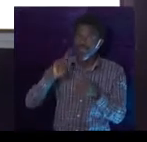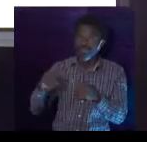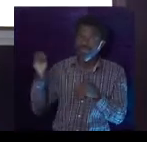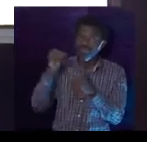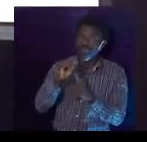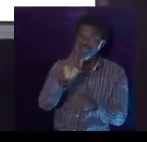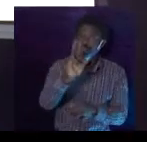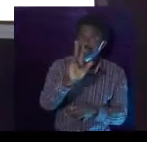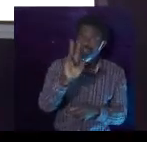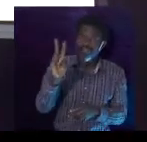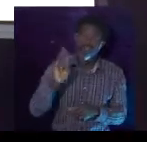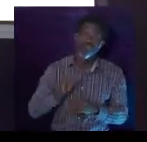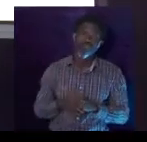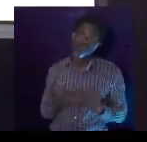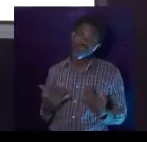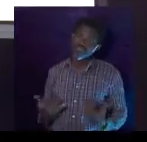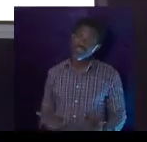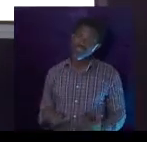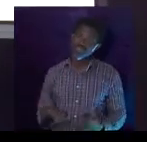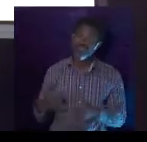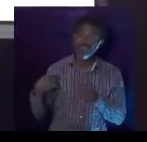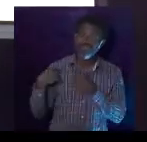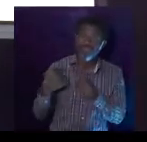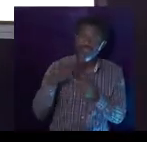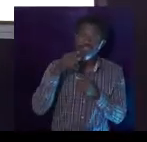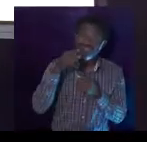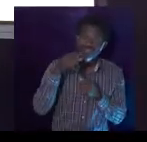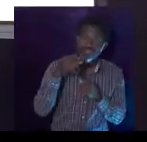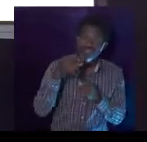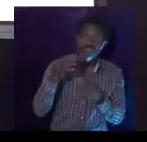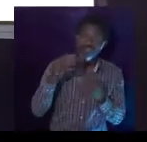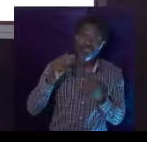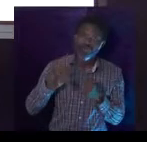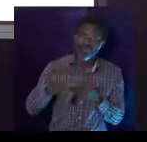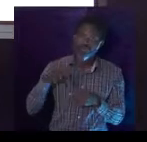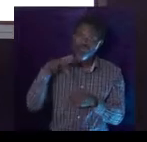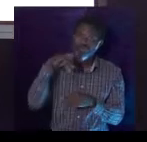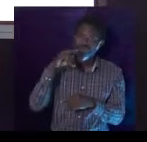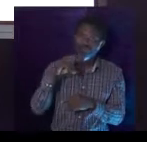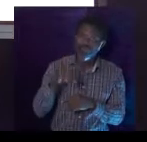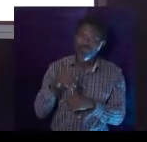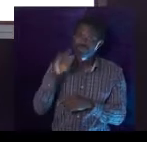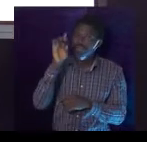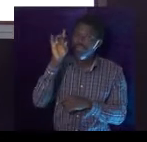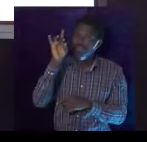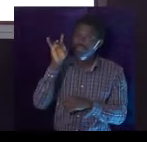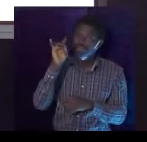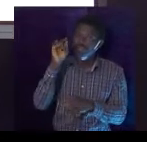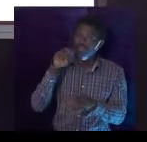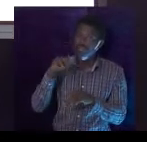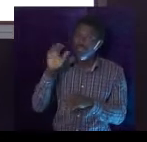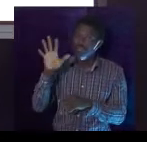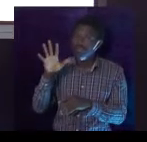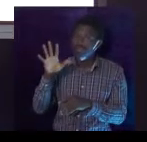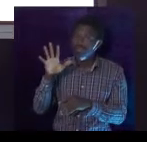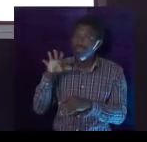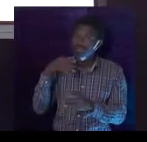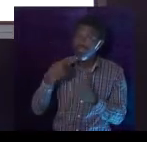add 32. Now, since we want to find 8.5 degrees Fahrenheit, what do you think we're going to use to